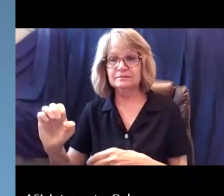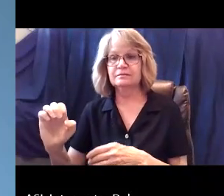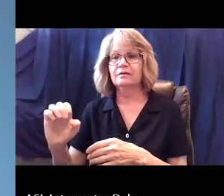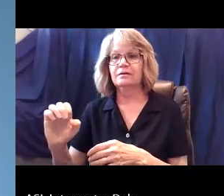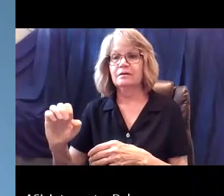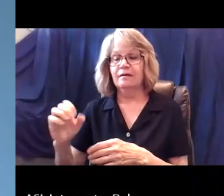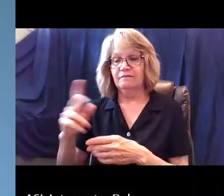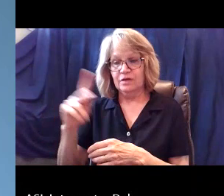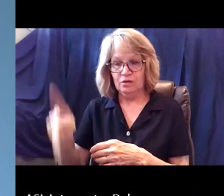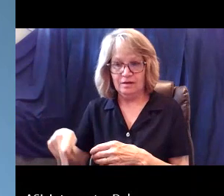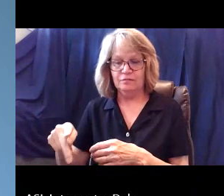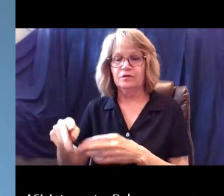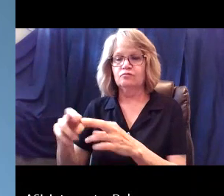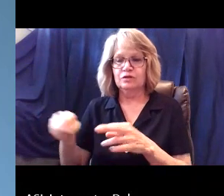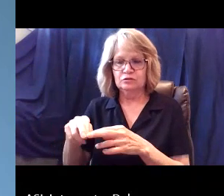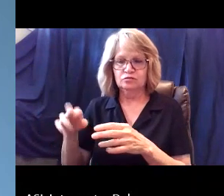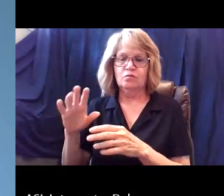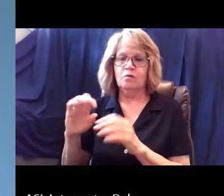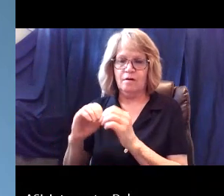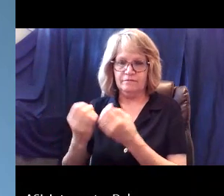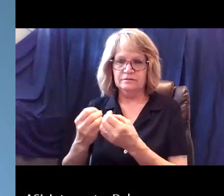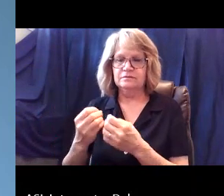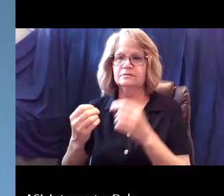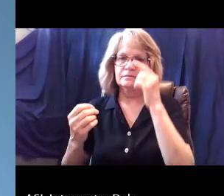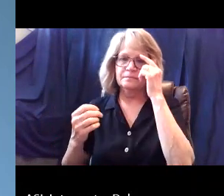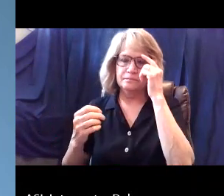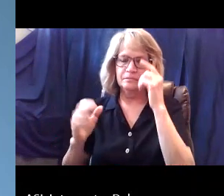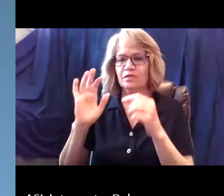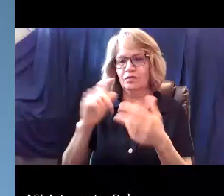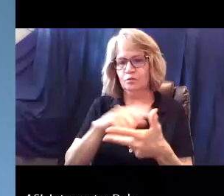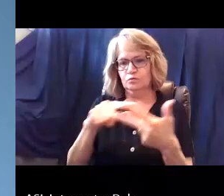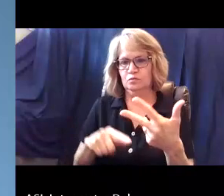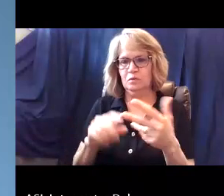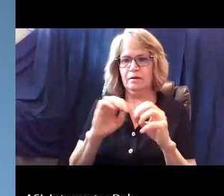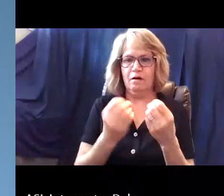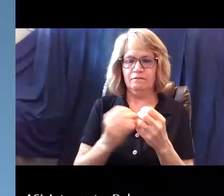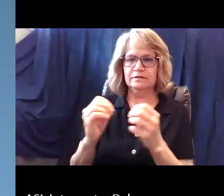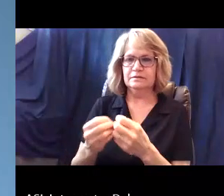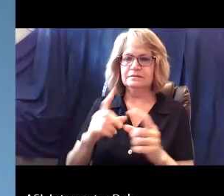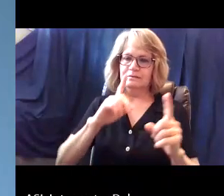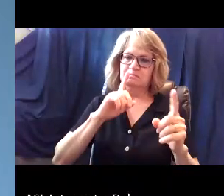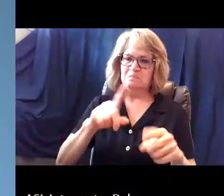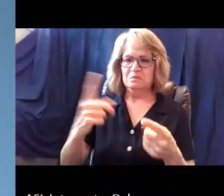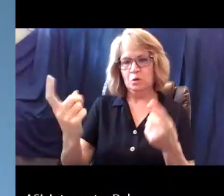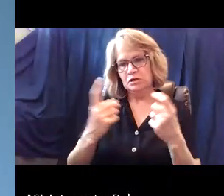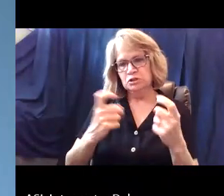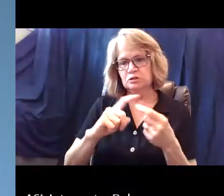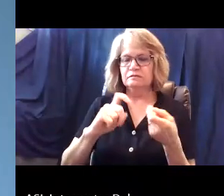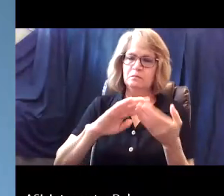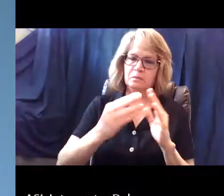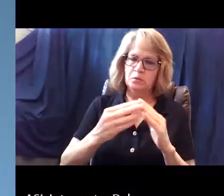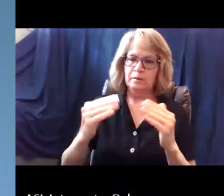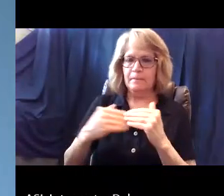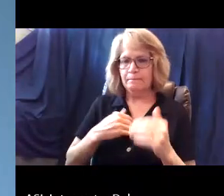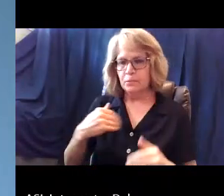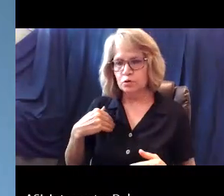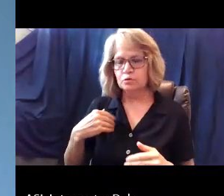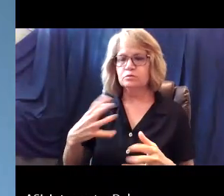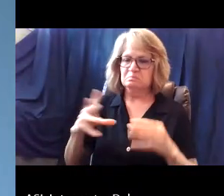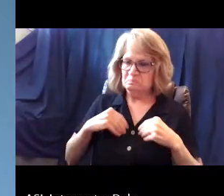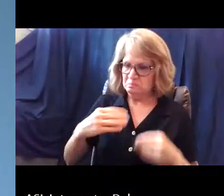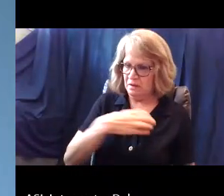by our Philadelphia regional office. These are the offices that answer questions from community members, that take complaints,